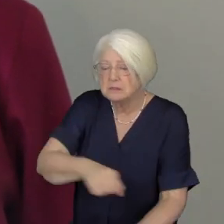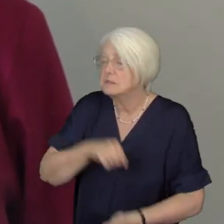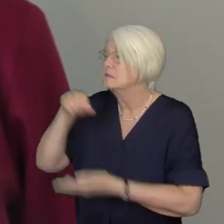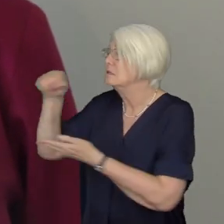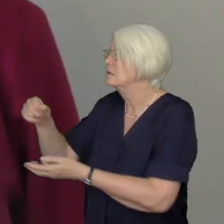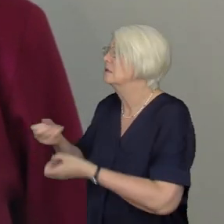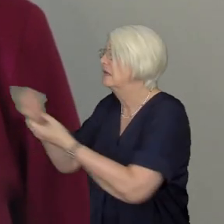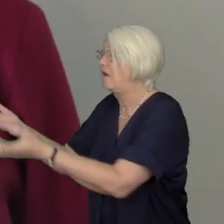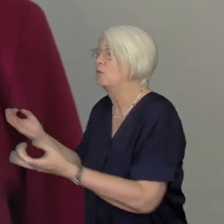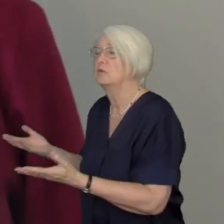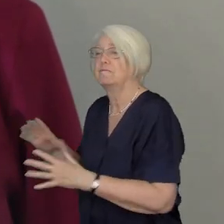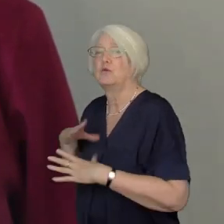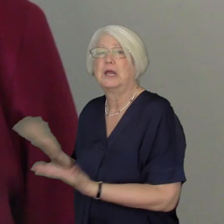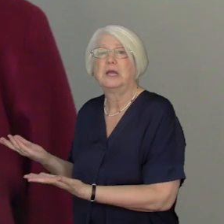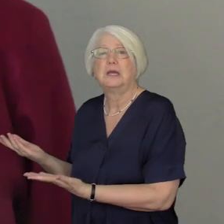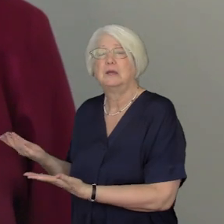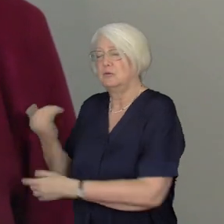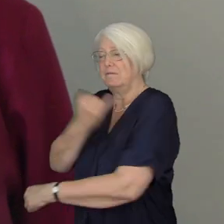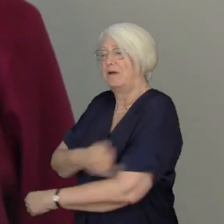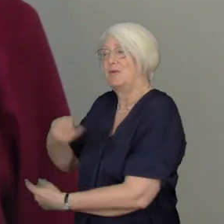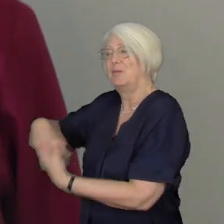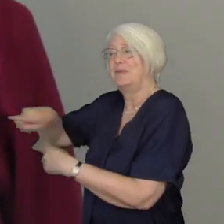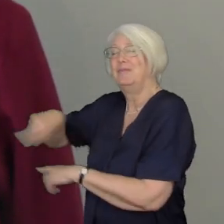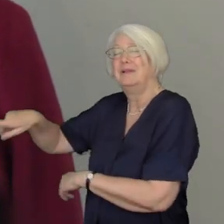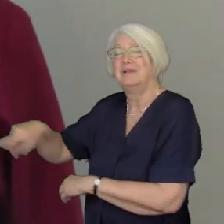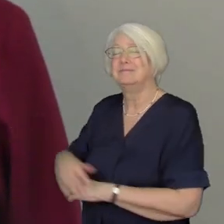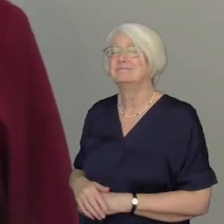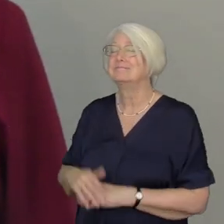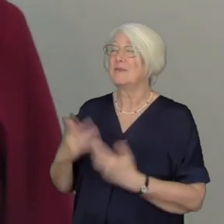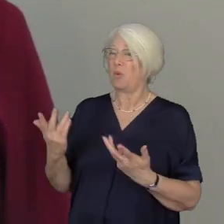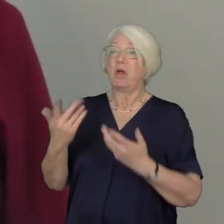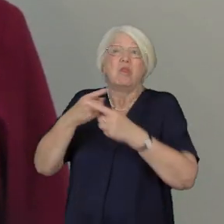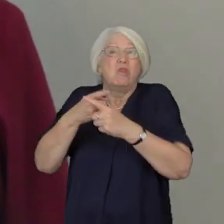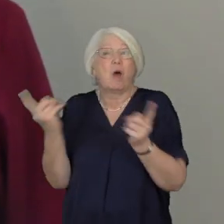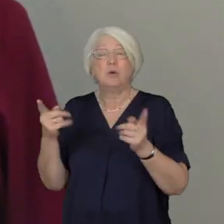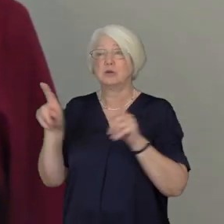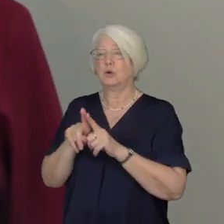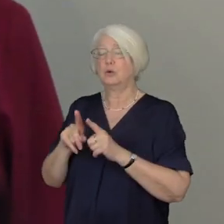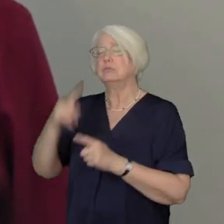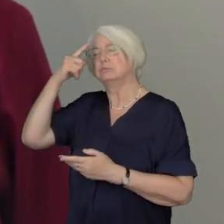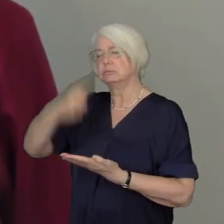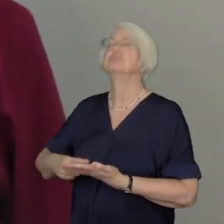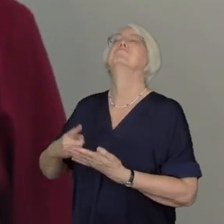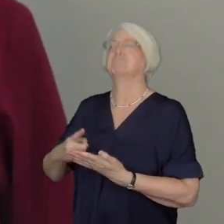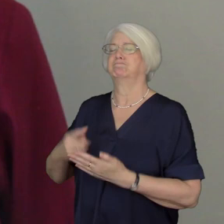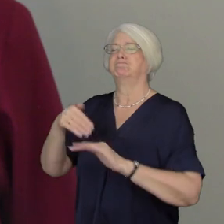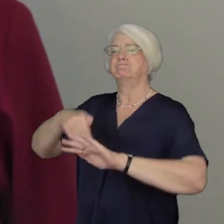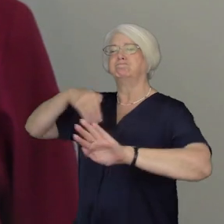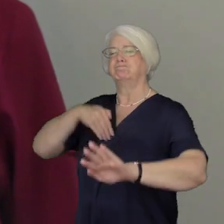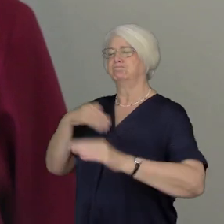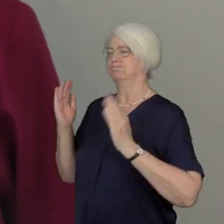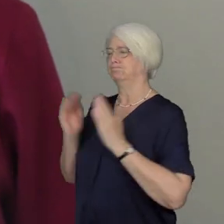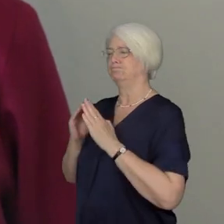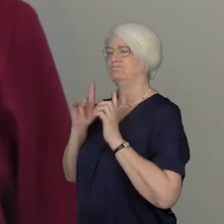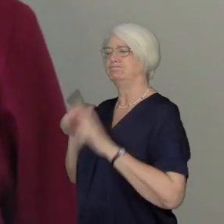community. It looks like those of us who have taken action to stay at home and physically distance